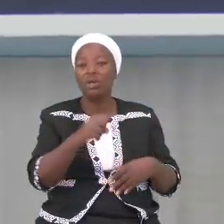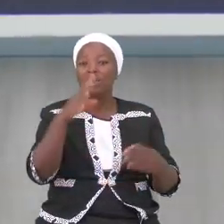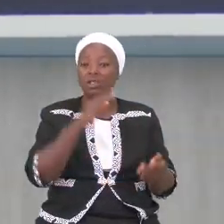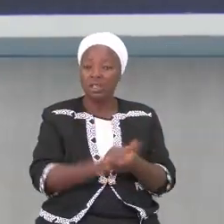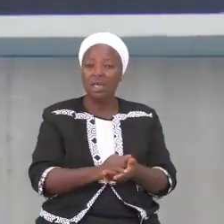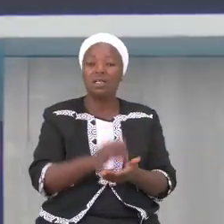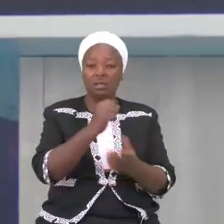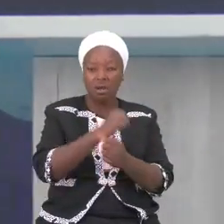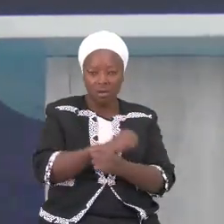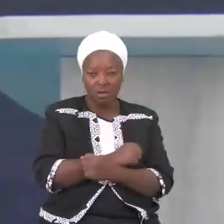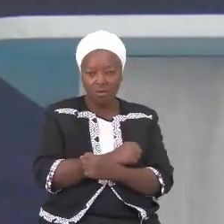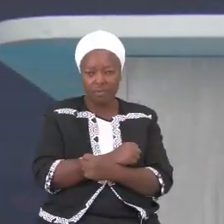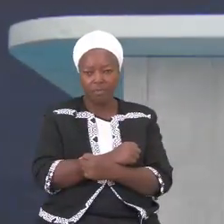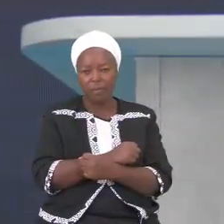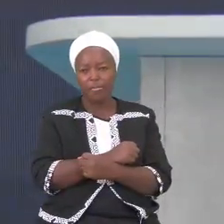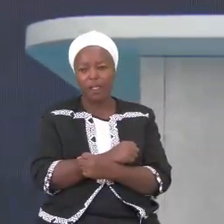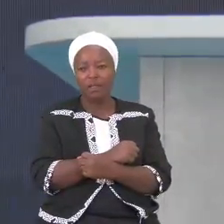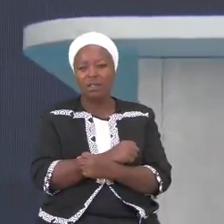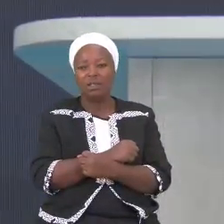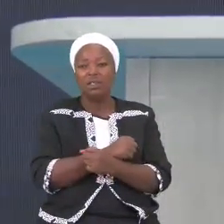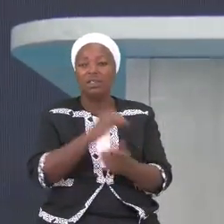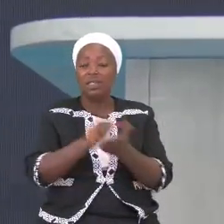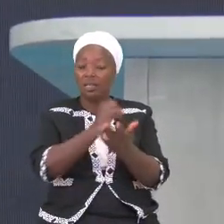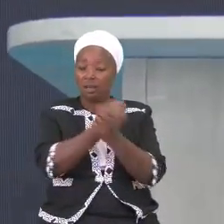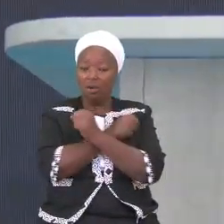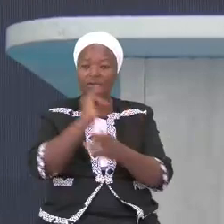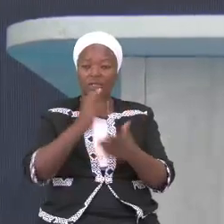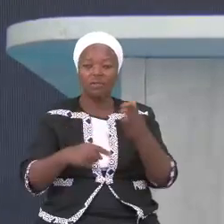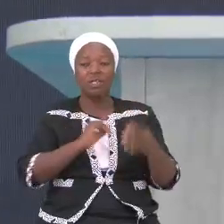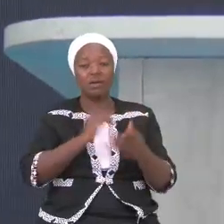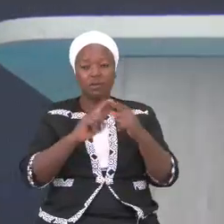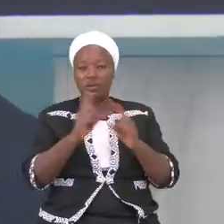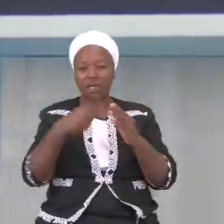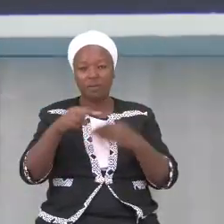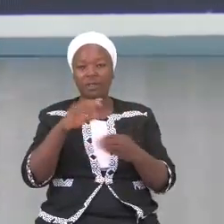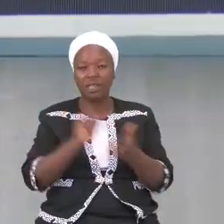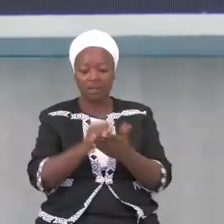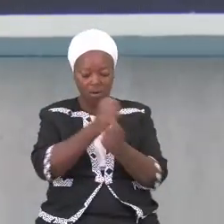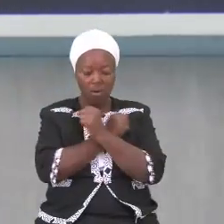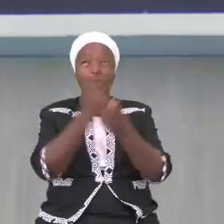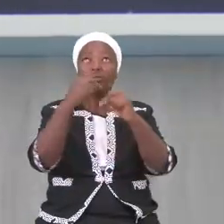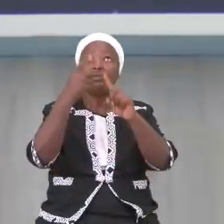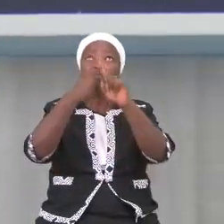want to talk about. The love comes from him to us. And then there is a